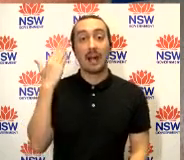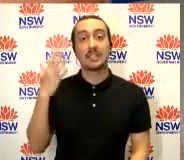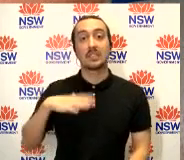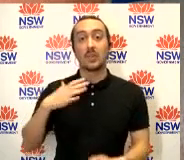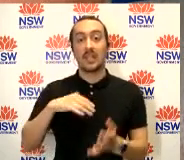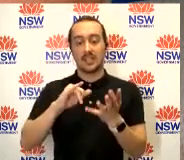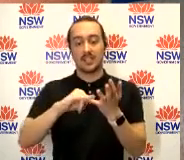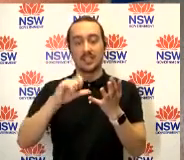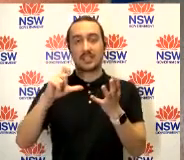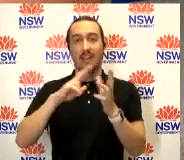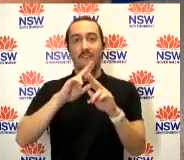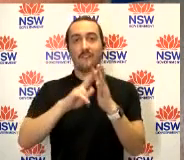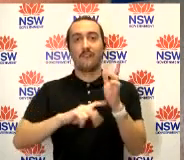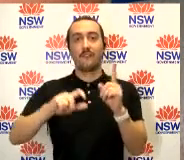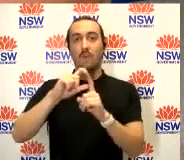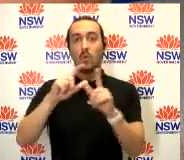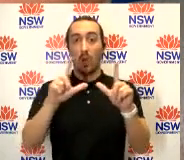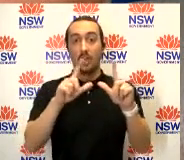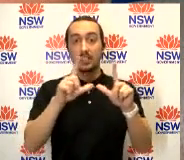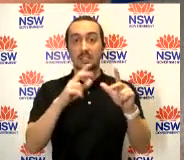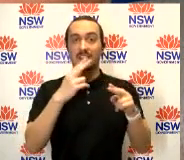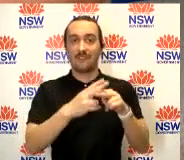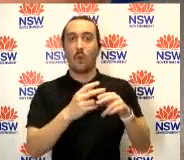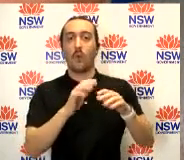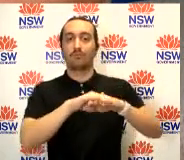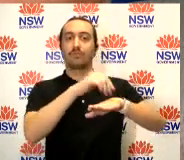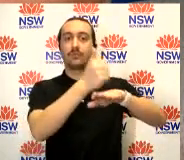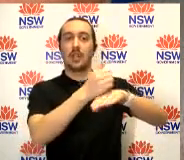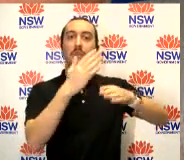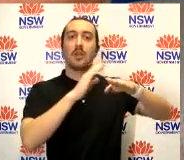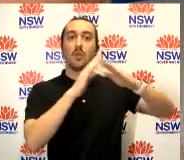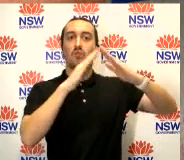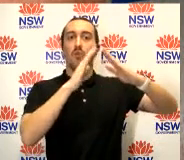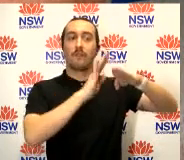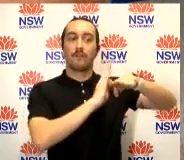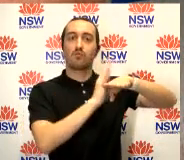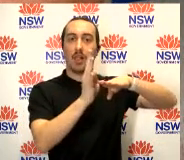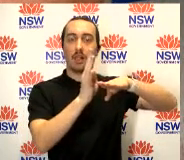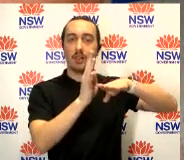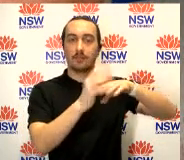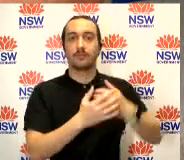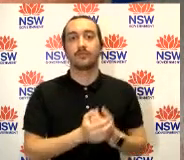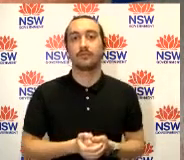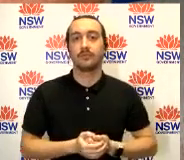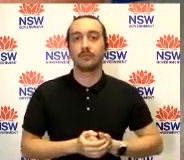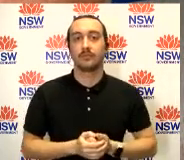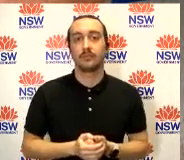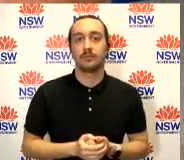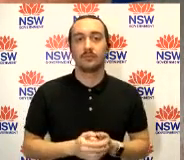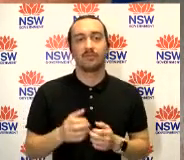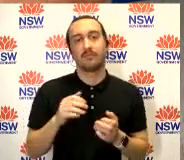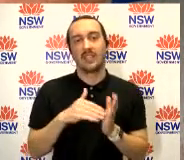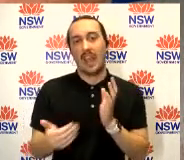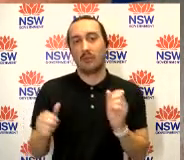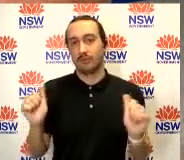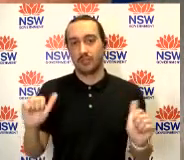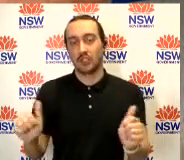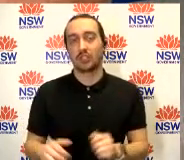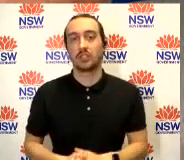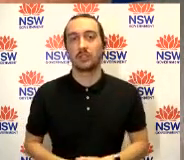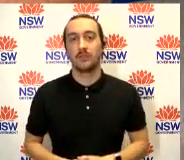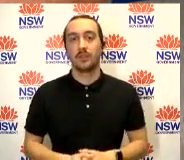the case anymore with the way we have licensing. So much like the previous question, you need to be trained and competent to do the work.